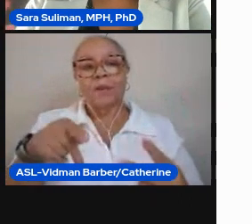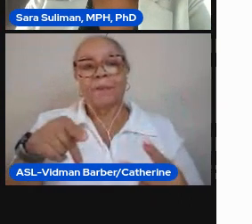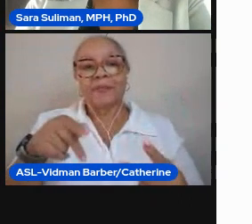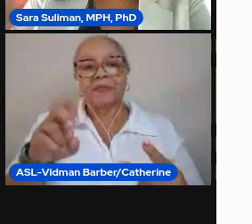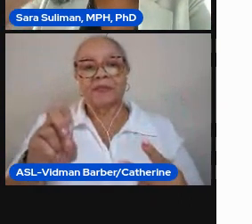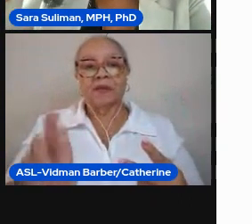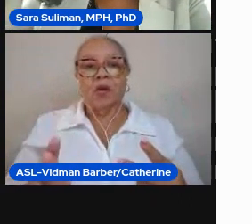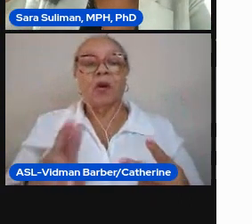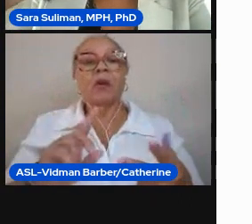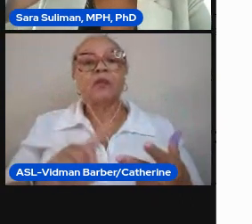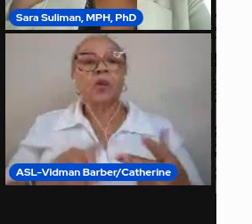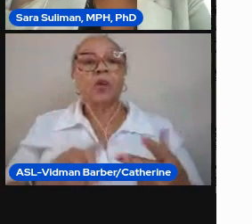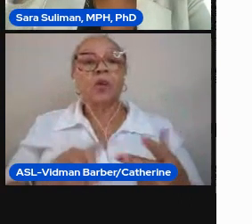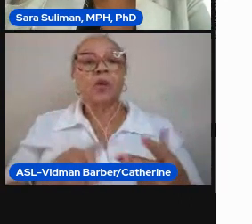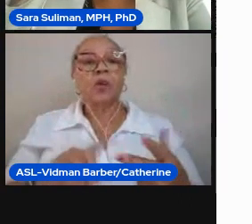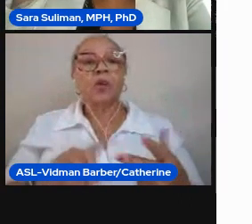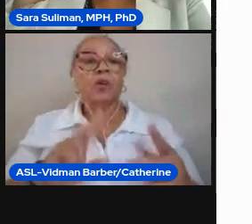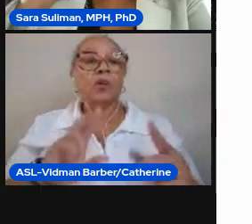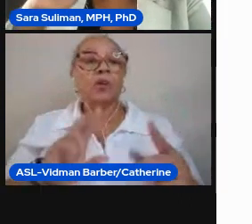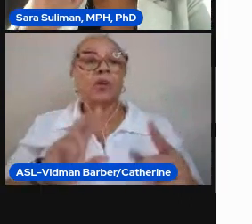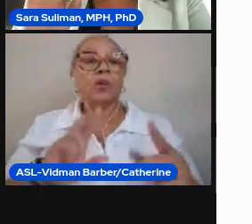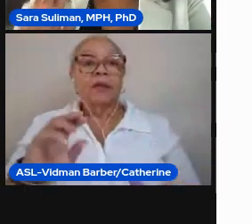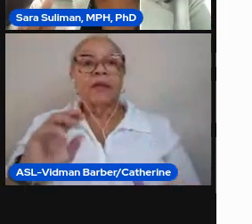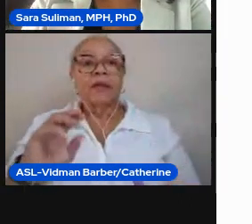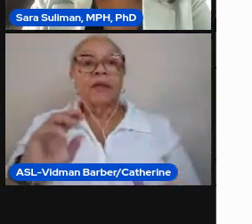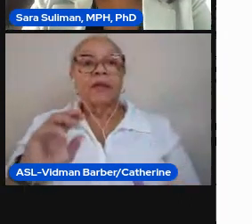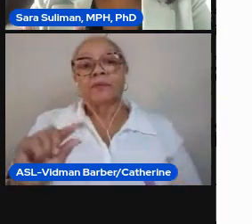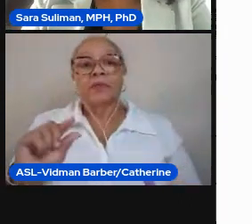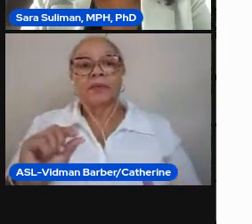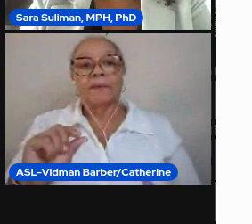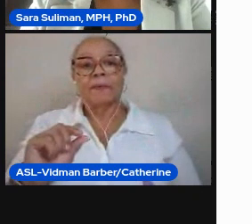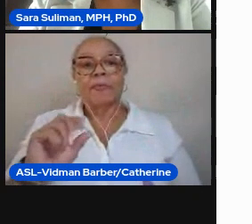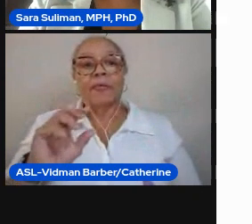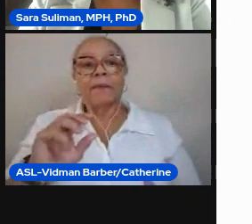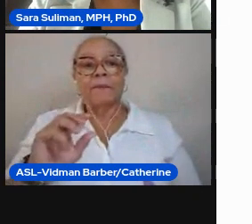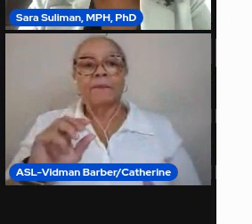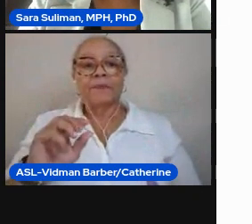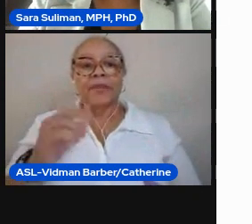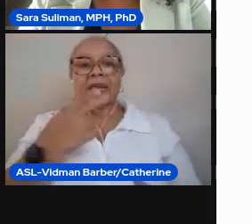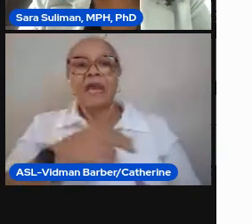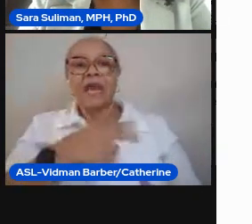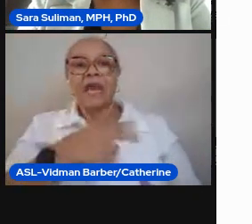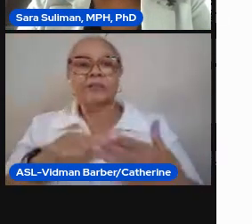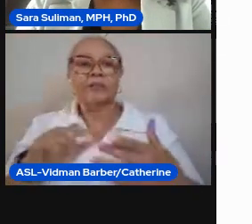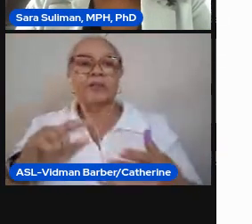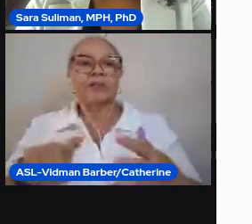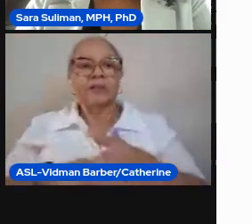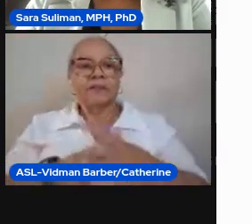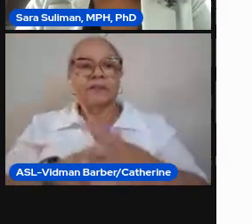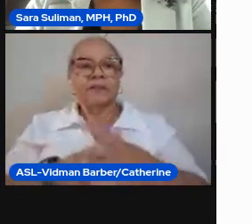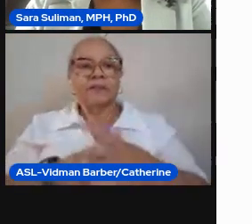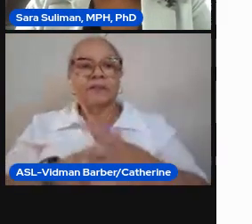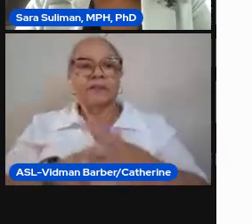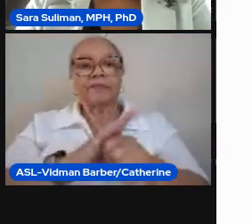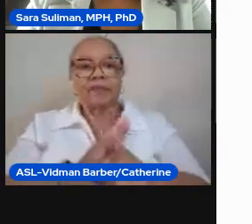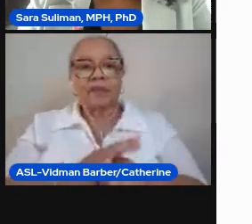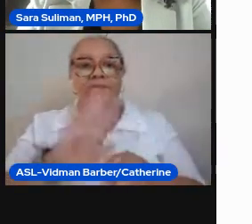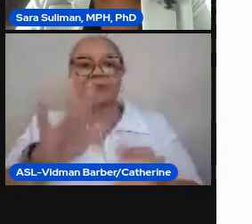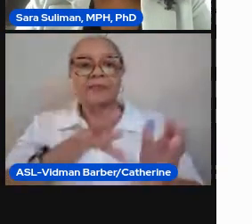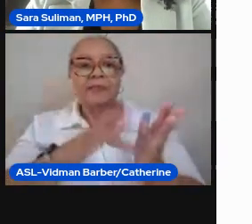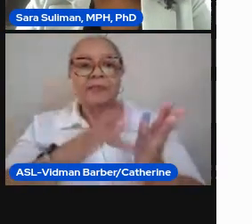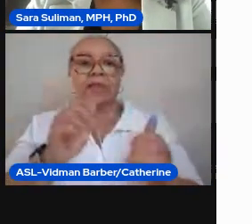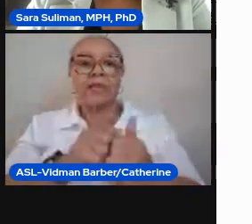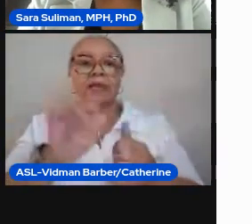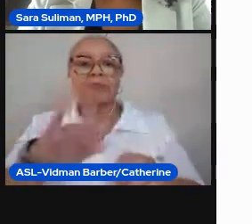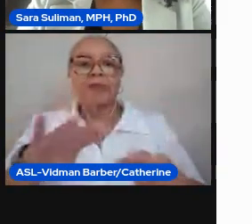In response to that, the Mass General and Brigham hospitals formed a COVID Innovation Center. And within the